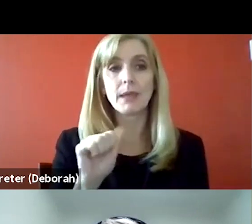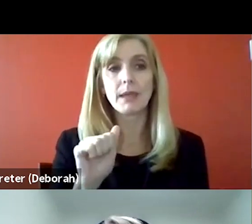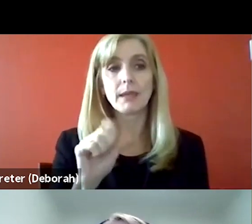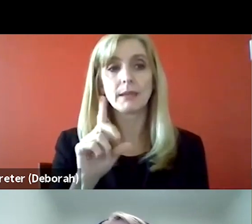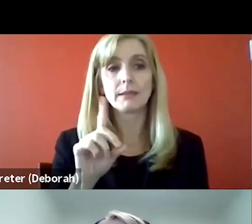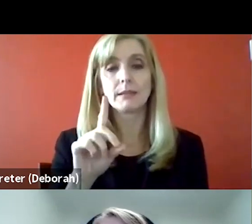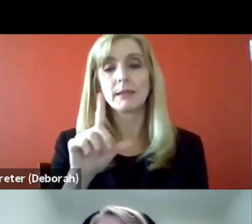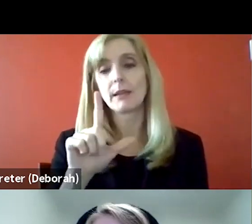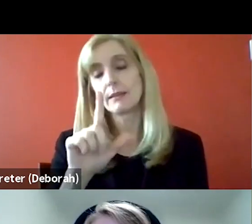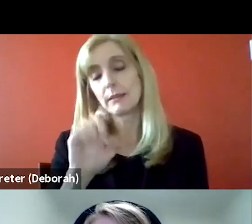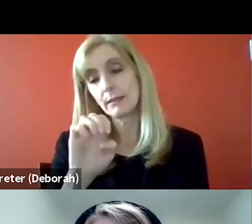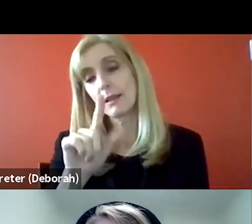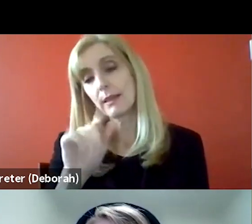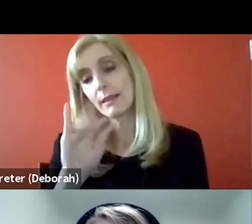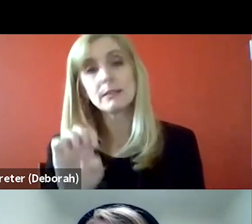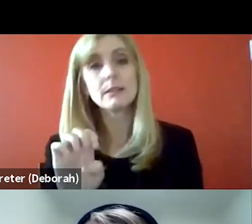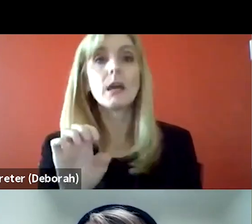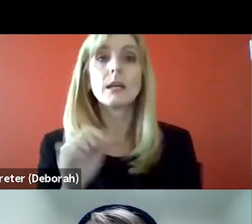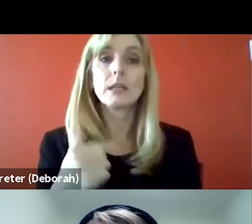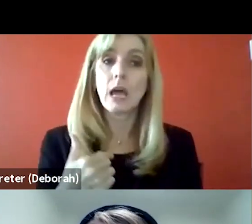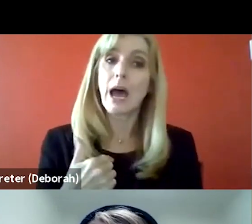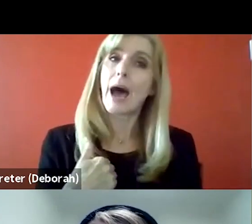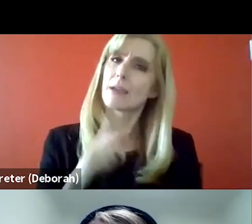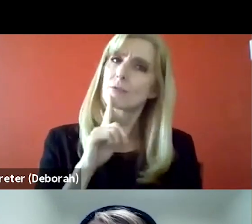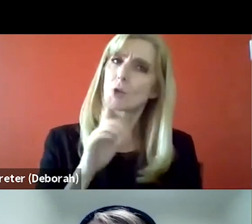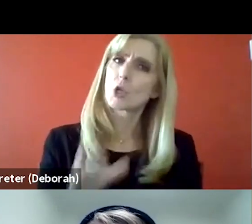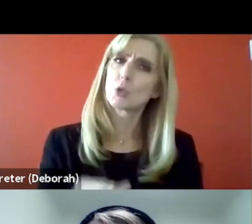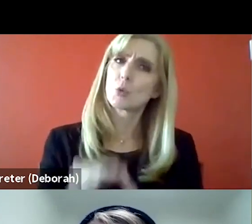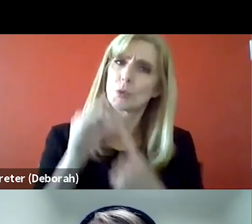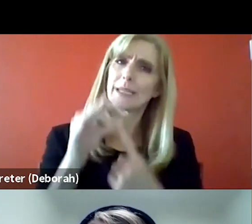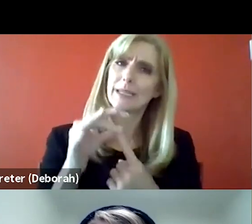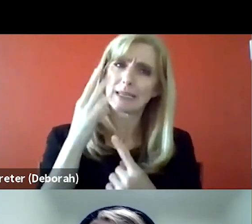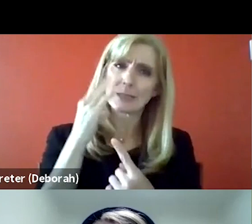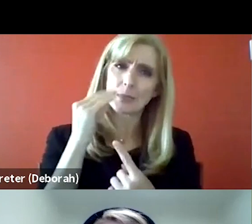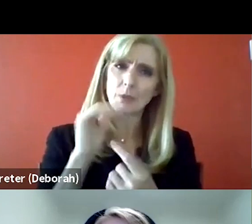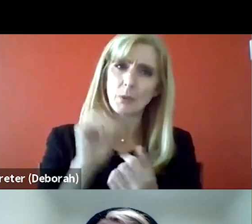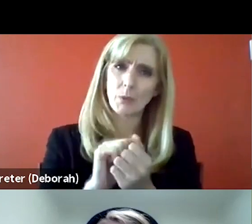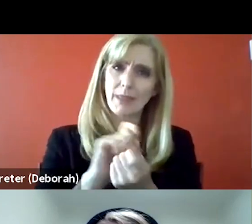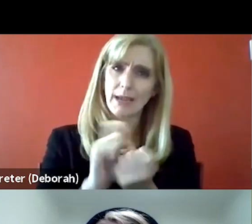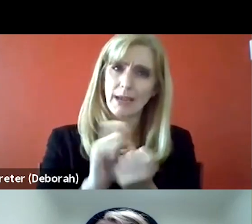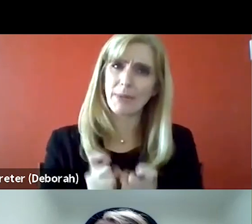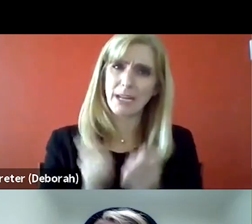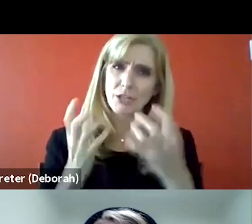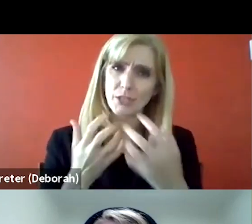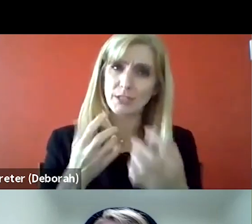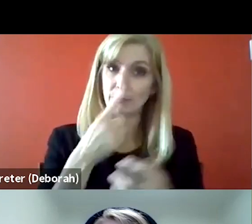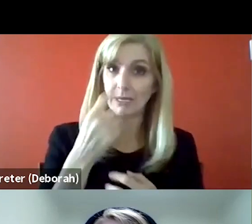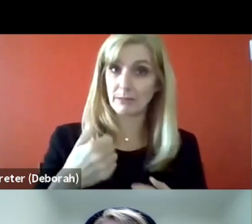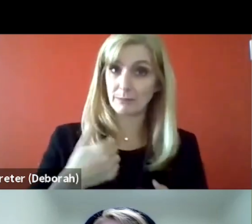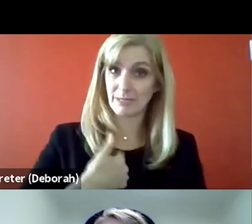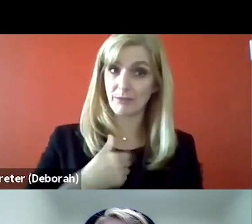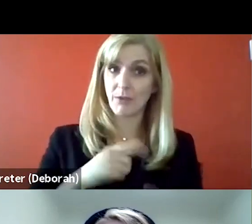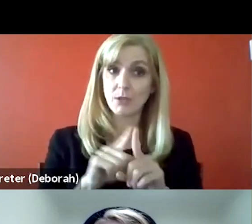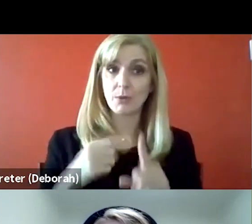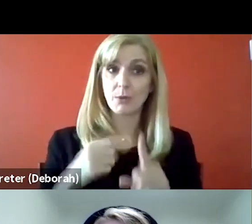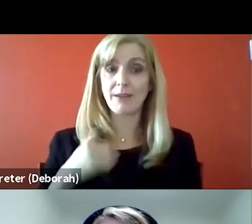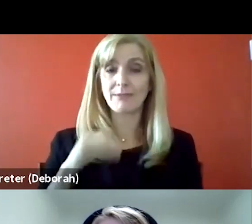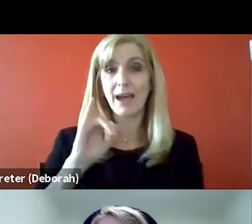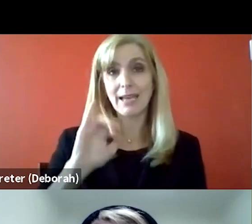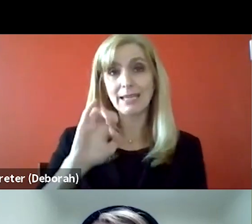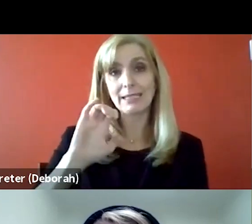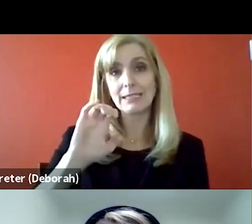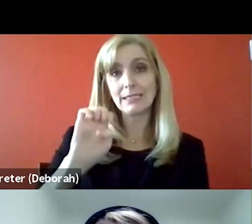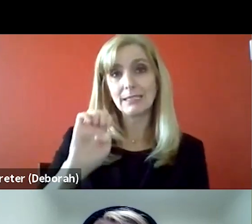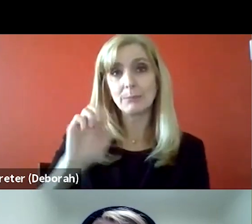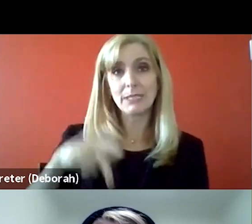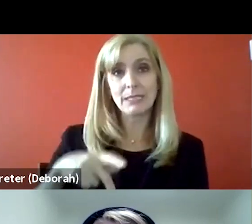Yeah, I certainly have a pretty unique experience with accommodations, just because I also had an IEP for a physical disability. I